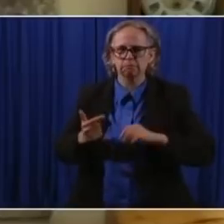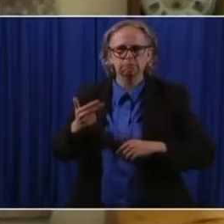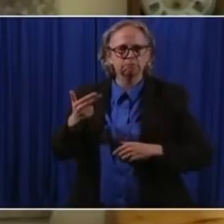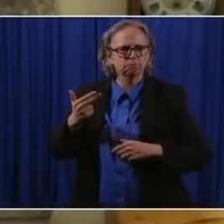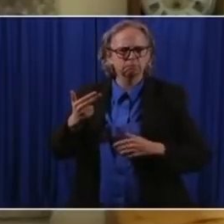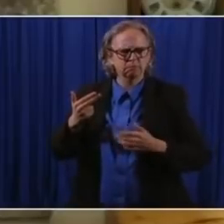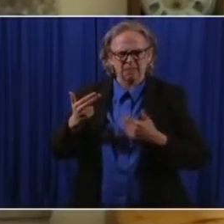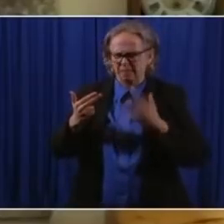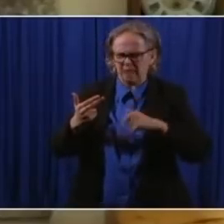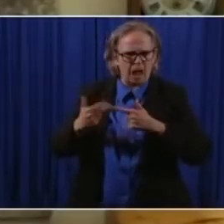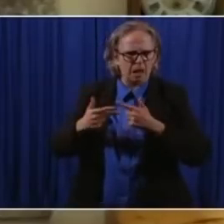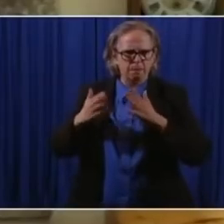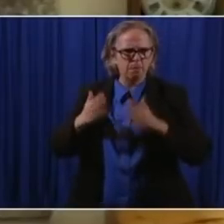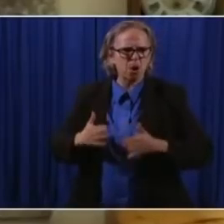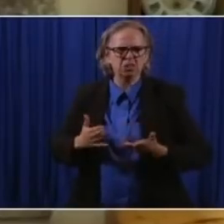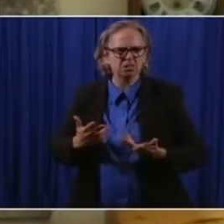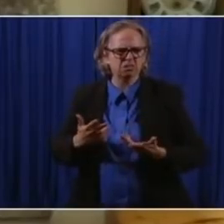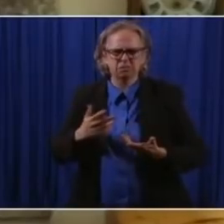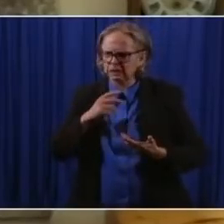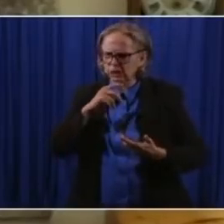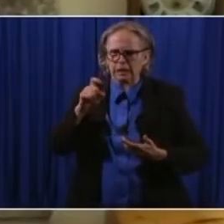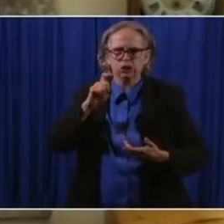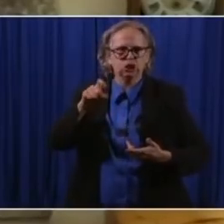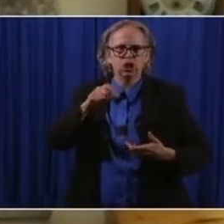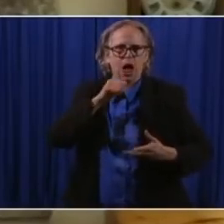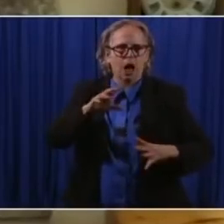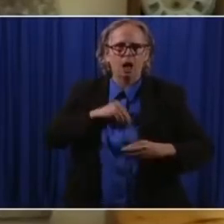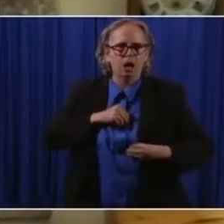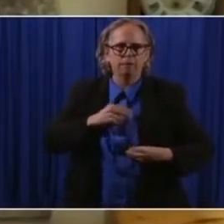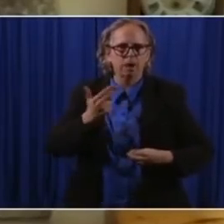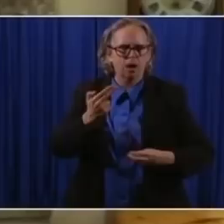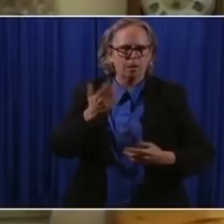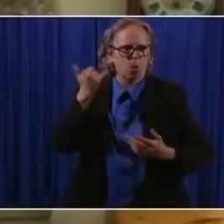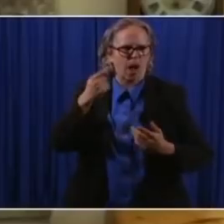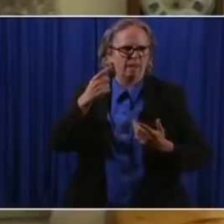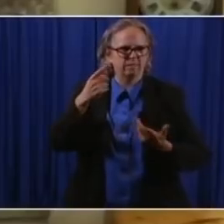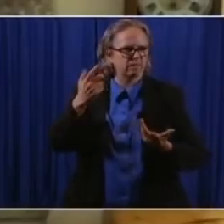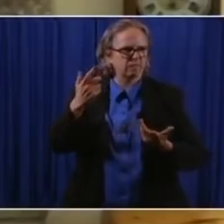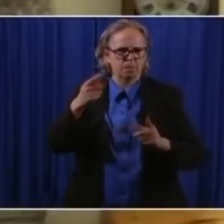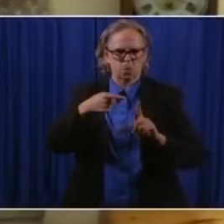allowed to have these guns because that person is a convicted felon.